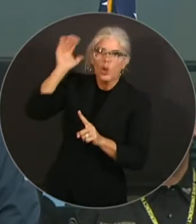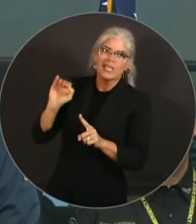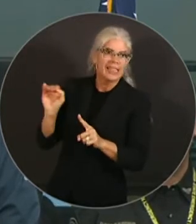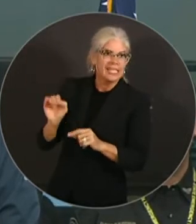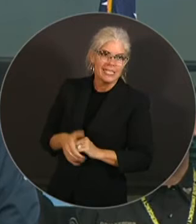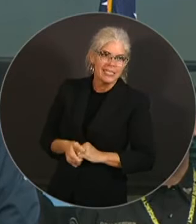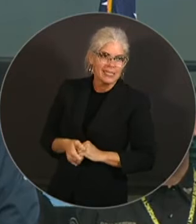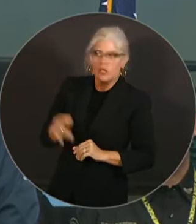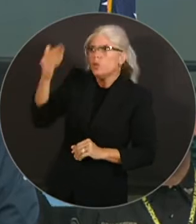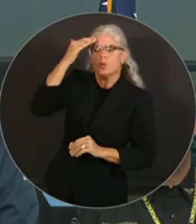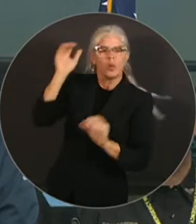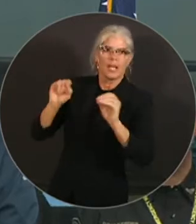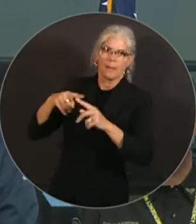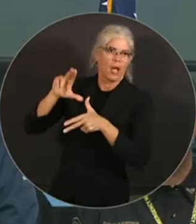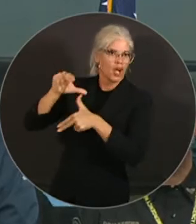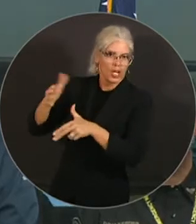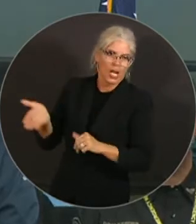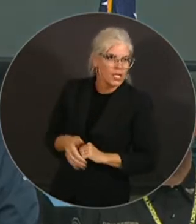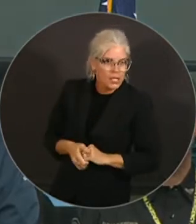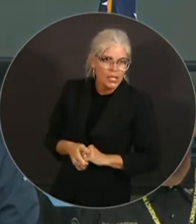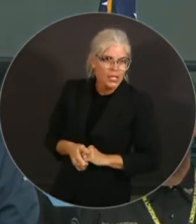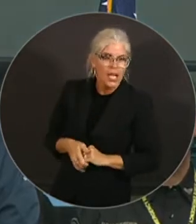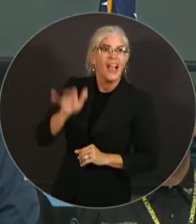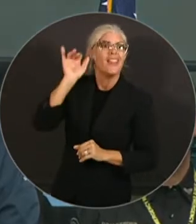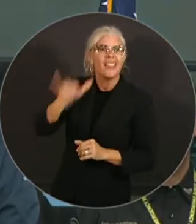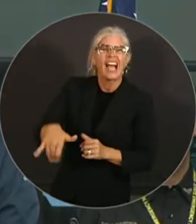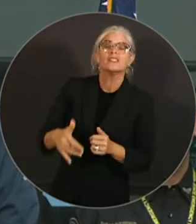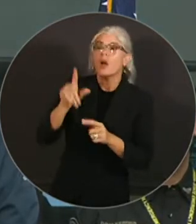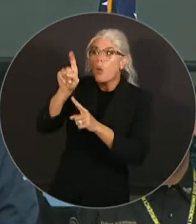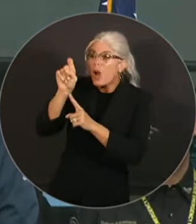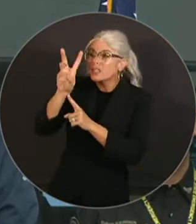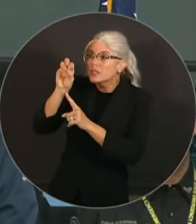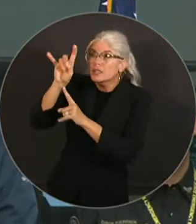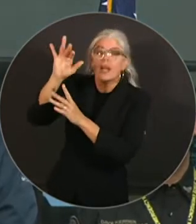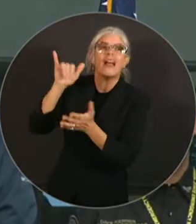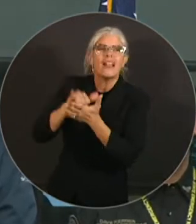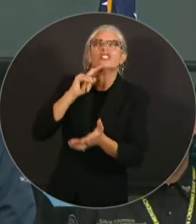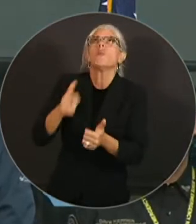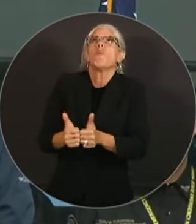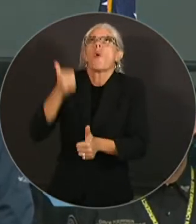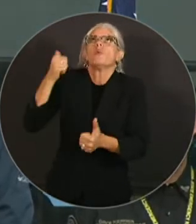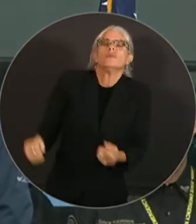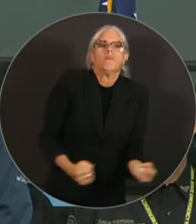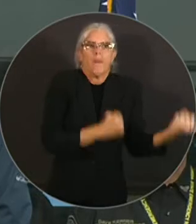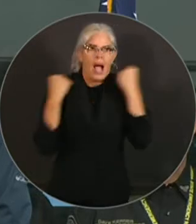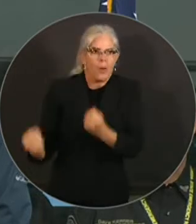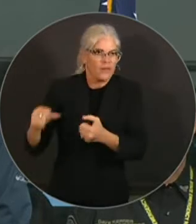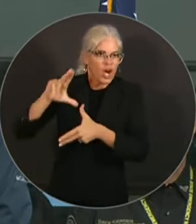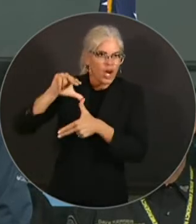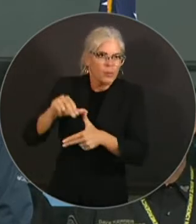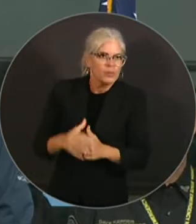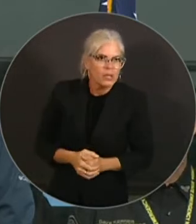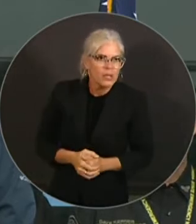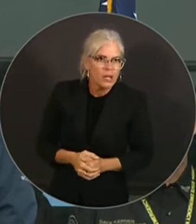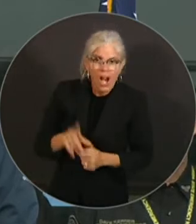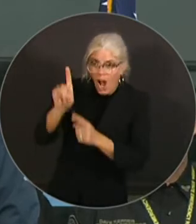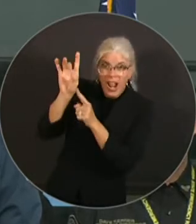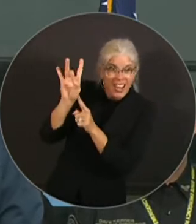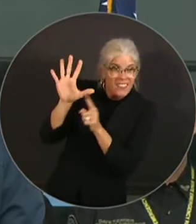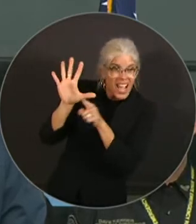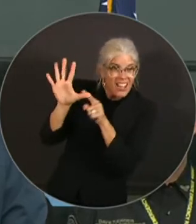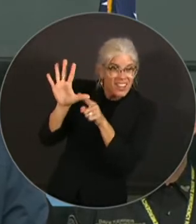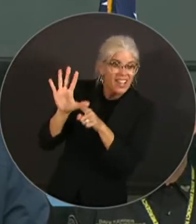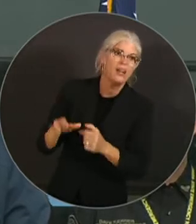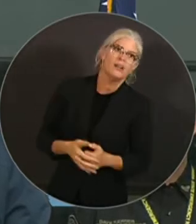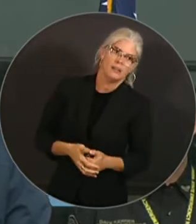fact is the most powerful that's ever hit Florida was in the 1930s. The Labor Day hurricane was 185 miles per hour. I